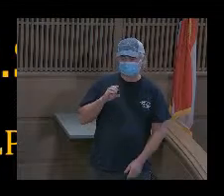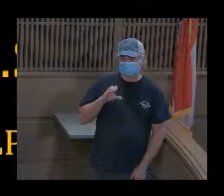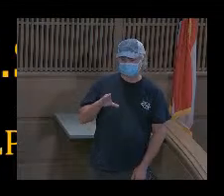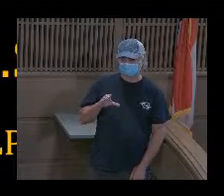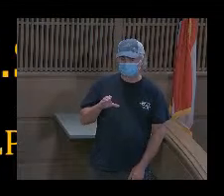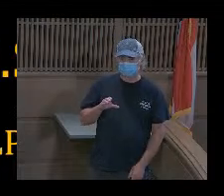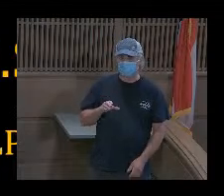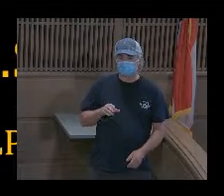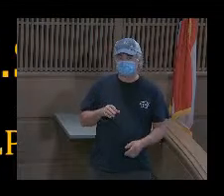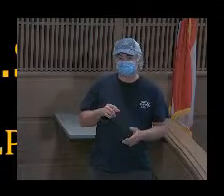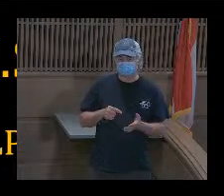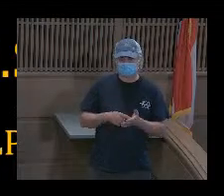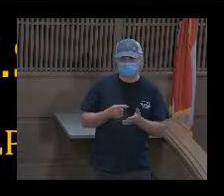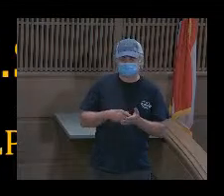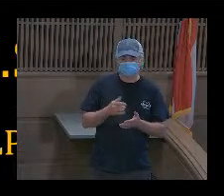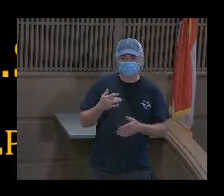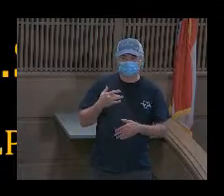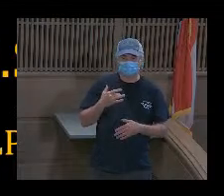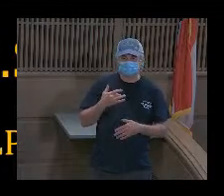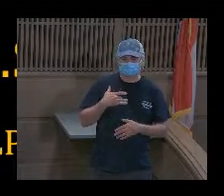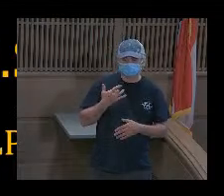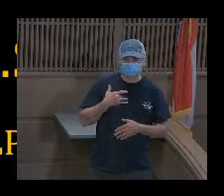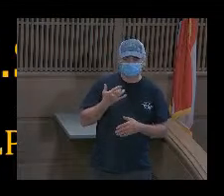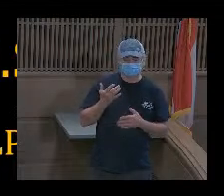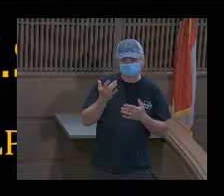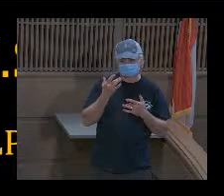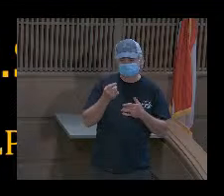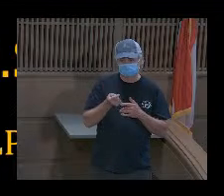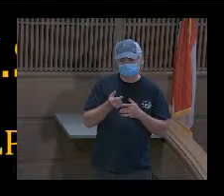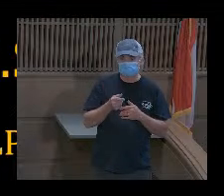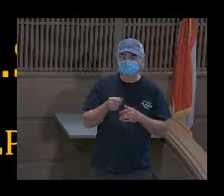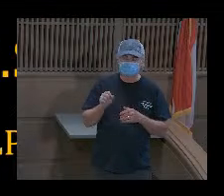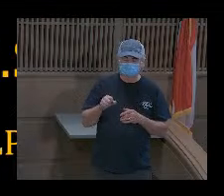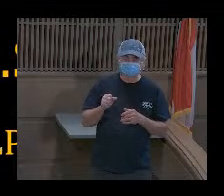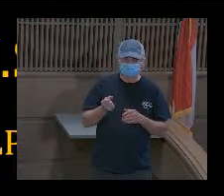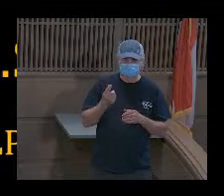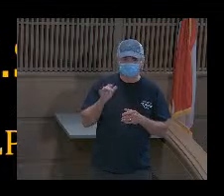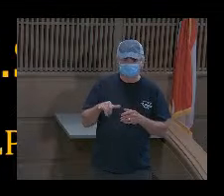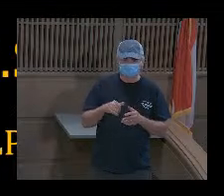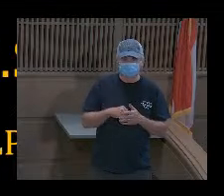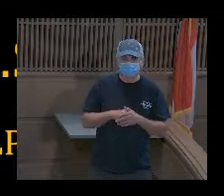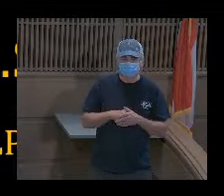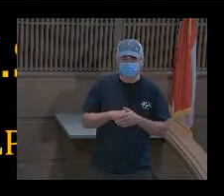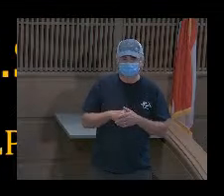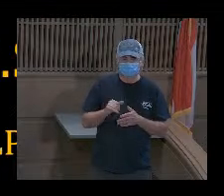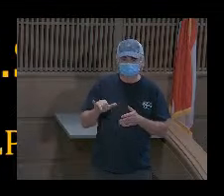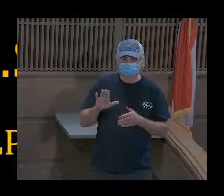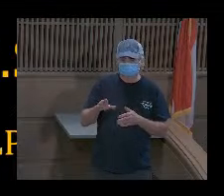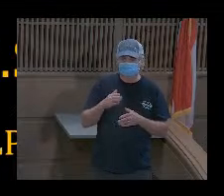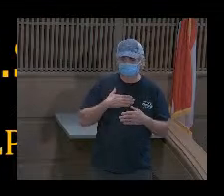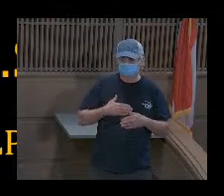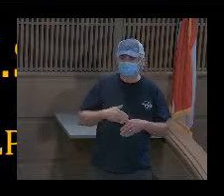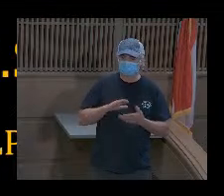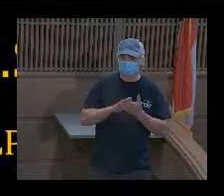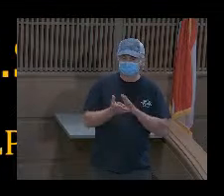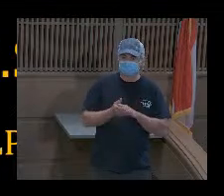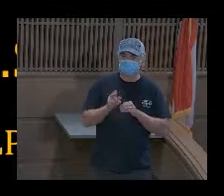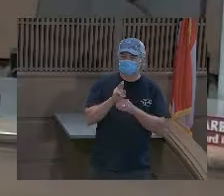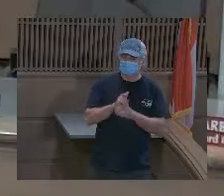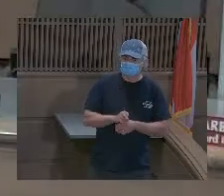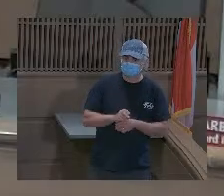take it. That's normal. That's your body fighting the resistance, and it gets in there and protects you. So, thank